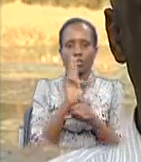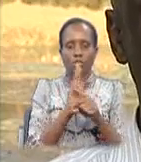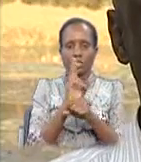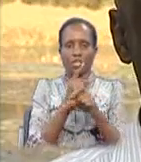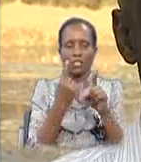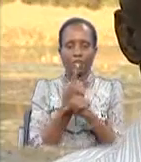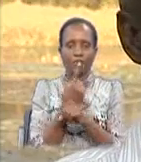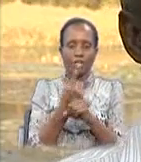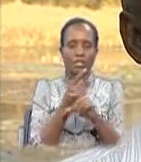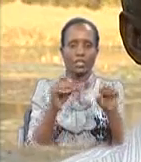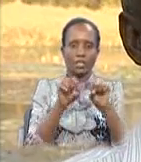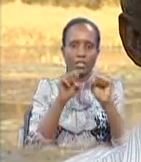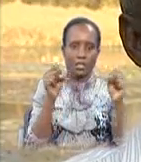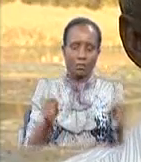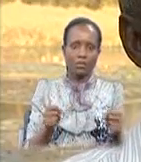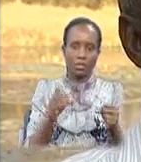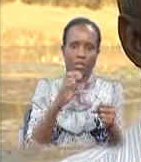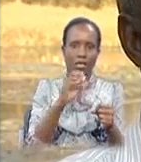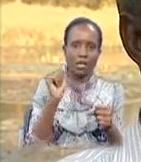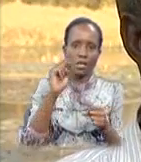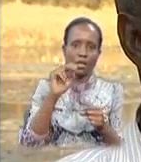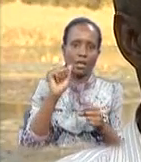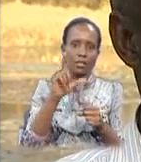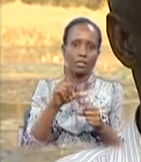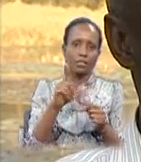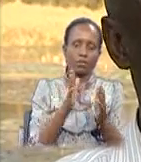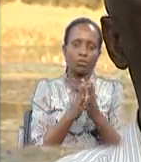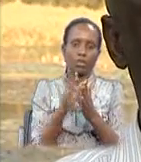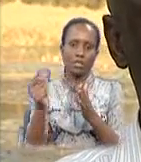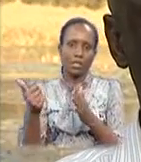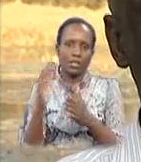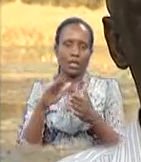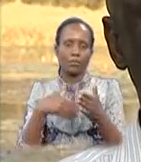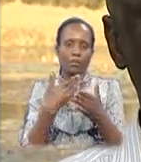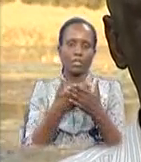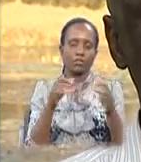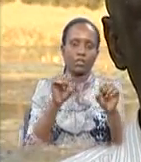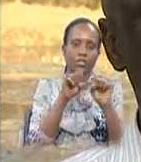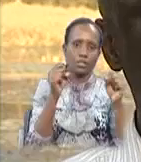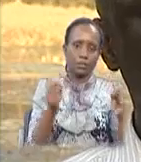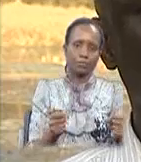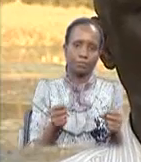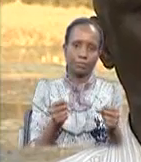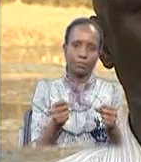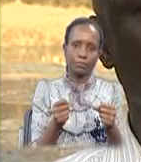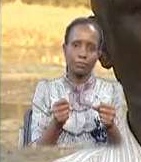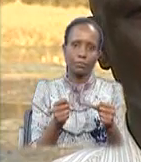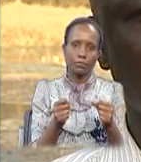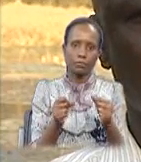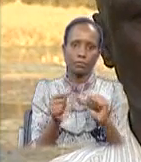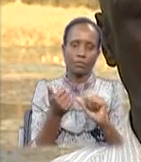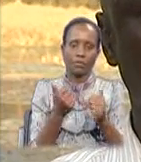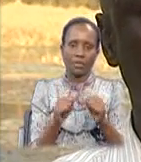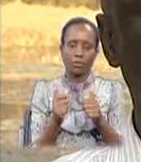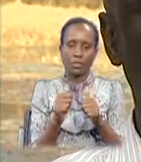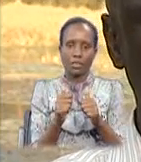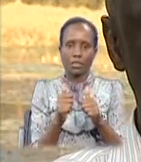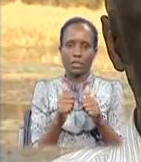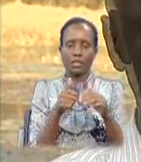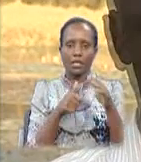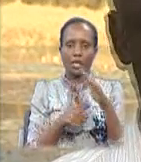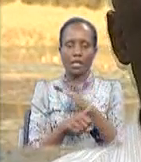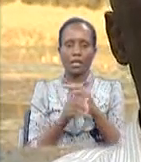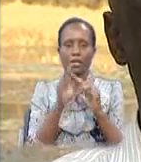been canals, and the application system, distribution system and application were canals and